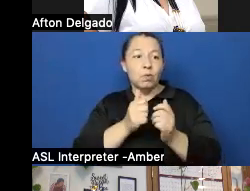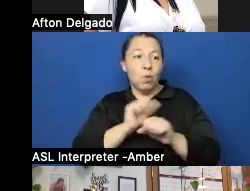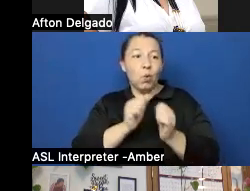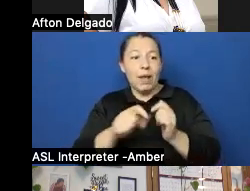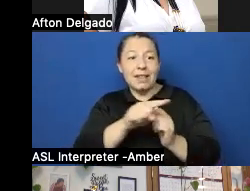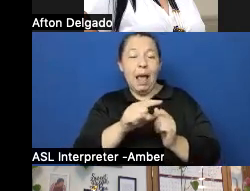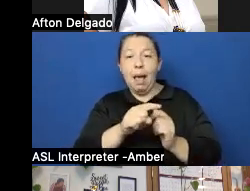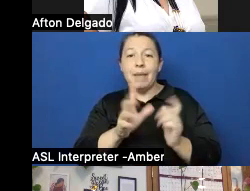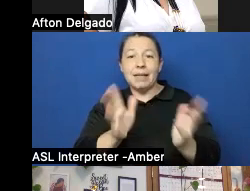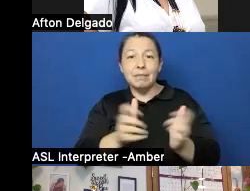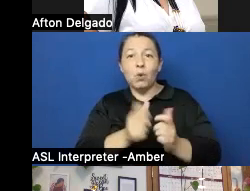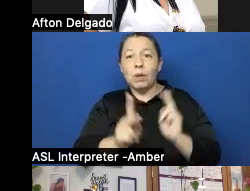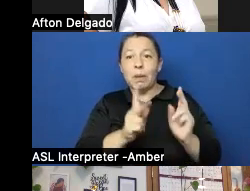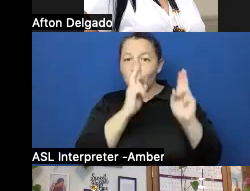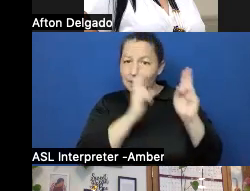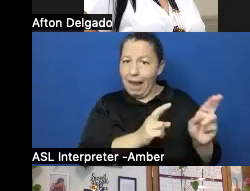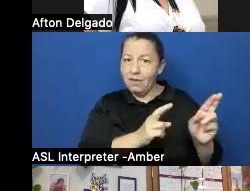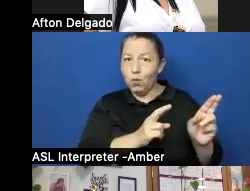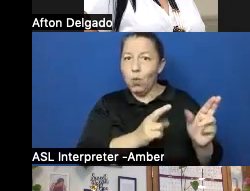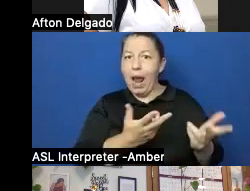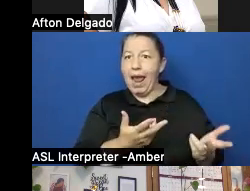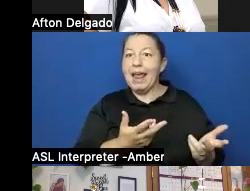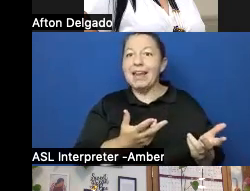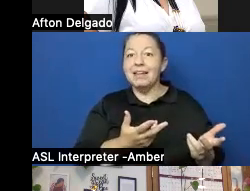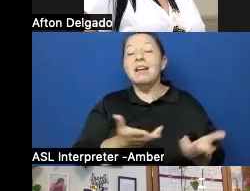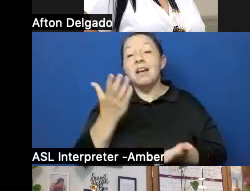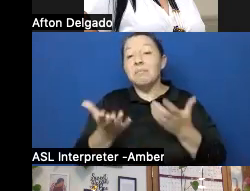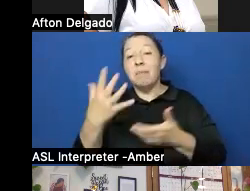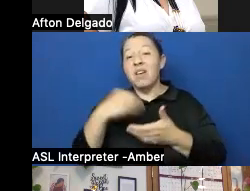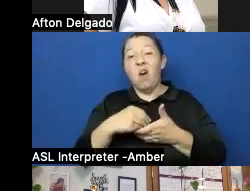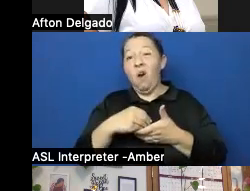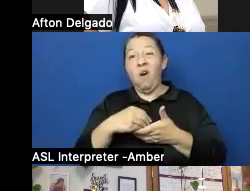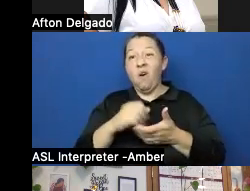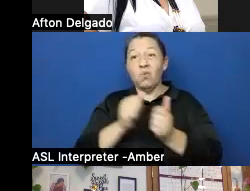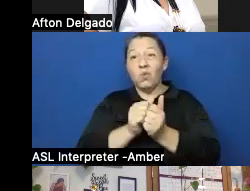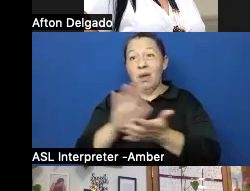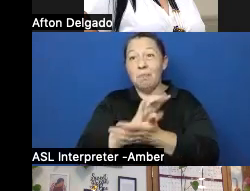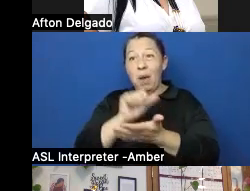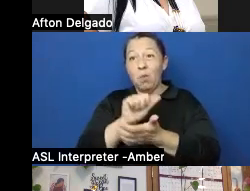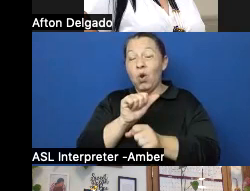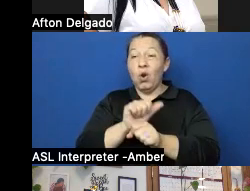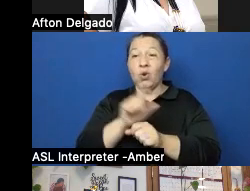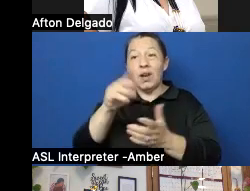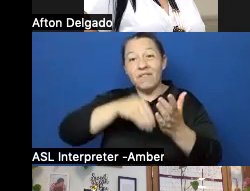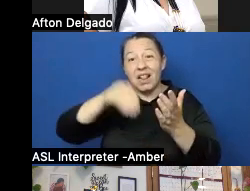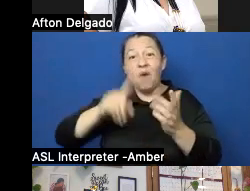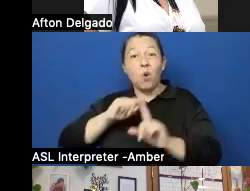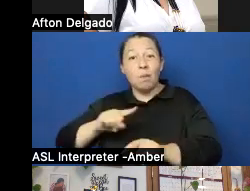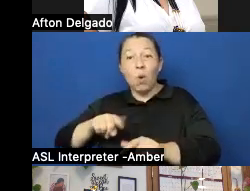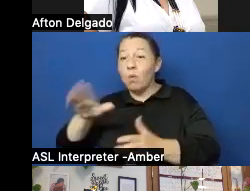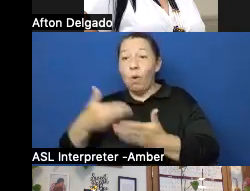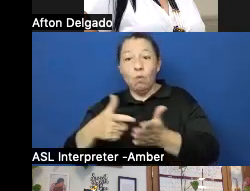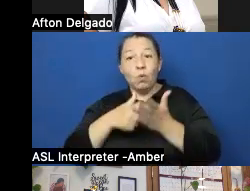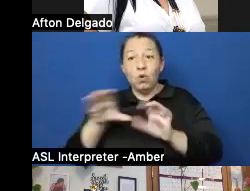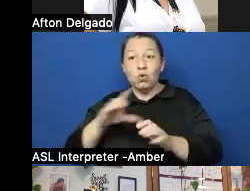way. That might come into play on, you know, even paperwork that you have to fill out with them for reporting, right? Like we all have to do reporting. We have